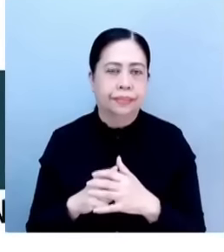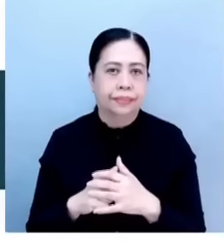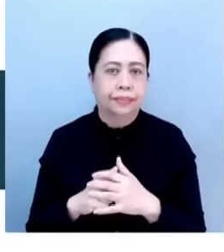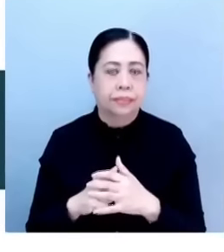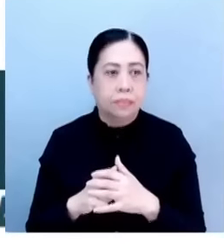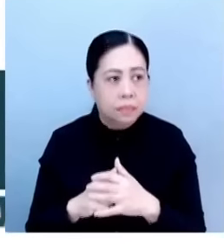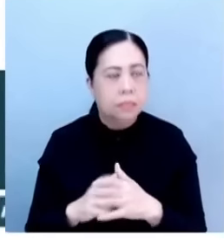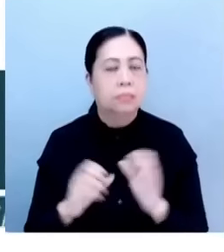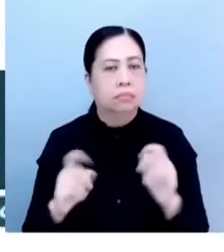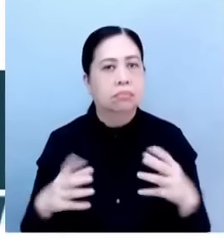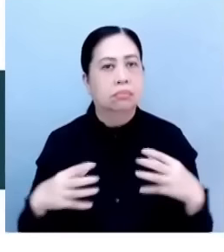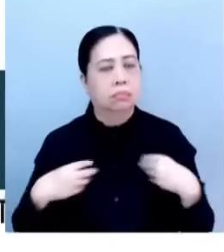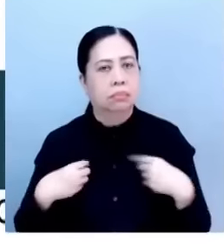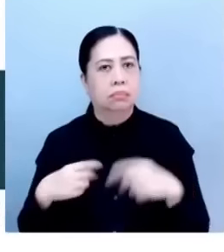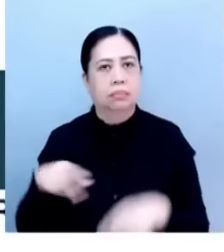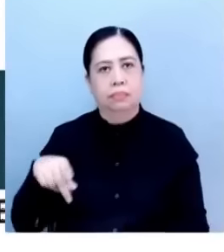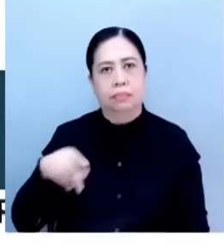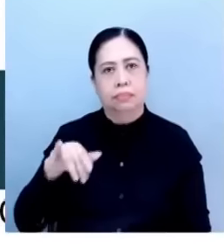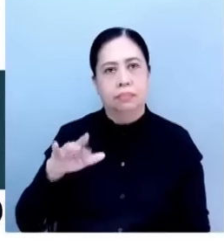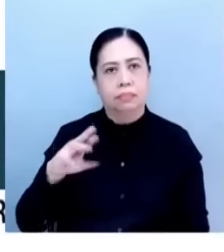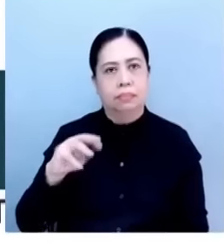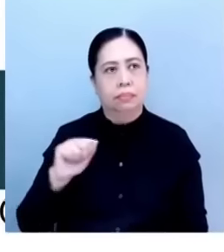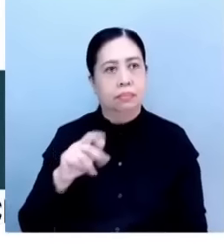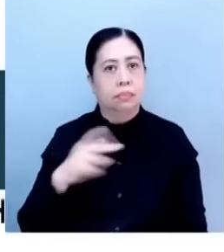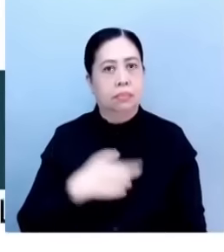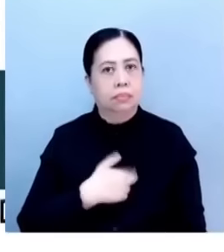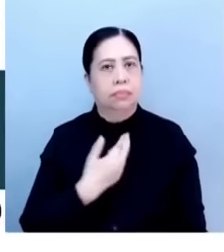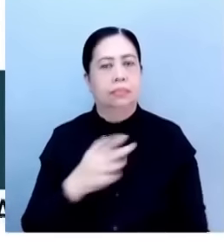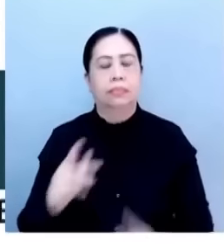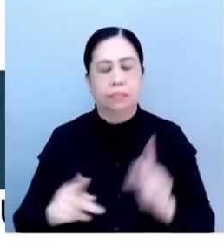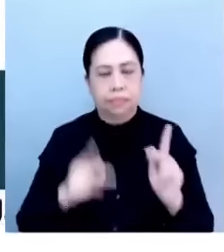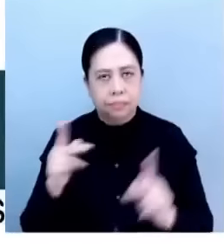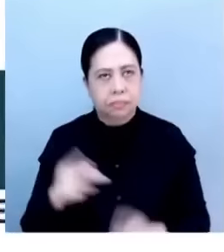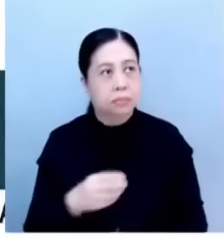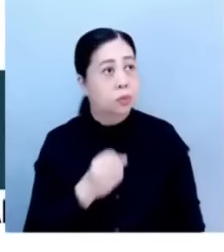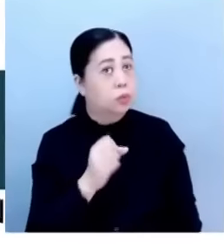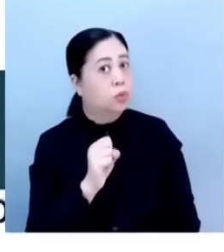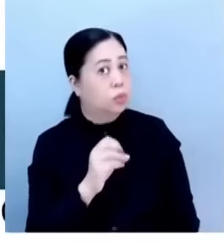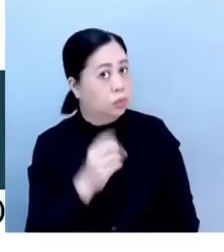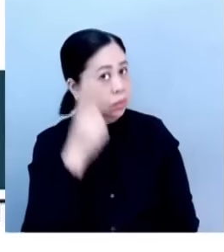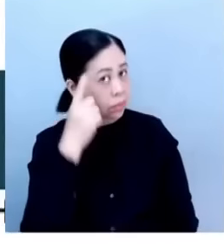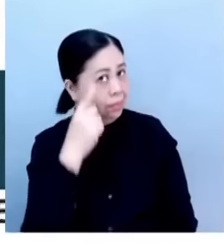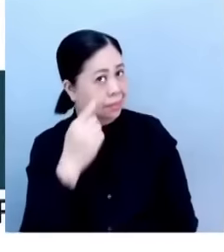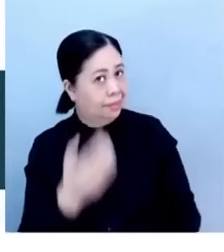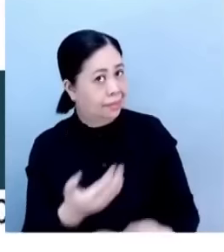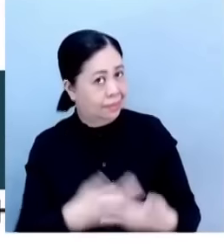responsive naman yung pirma dun sa mga reaction ng tao. Mm. So, meron pang kasunod?